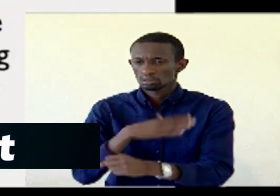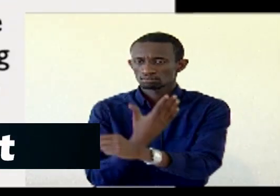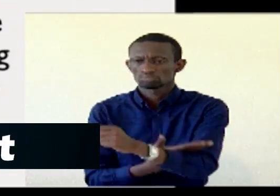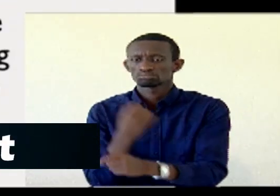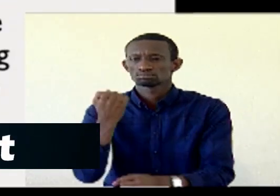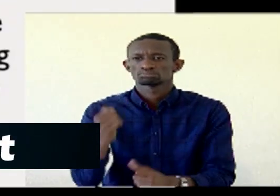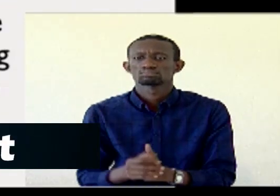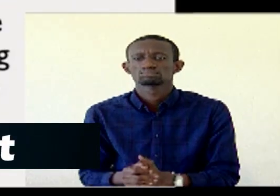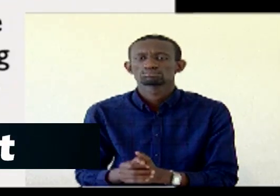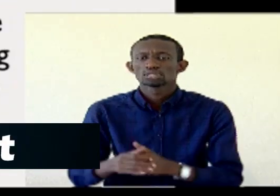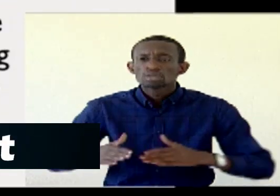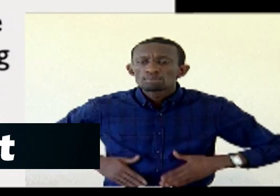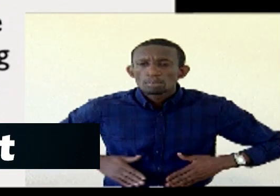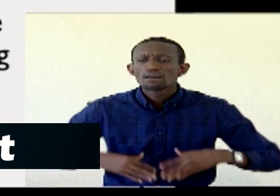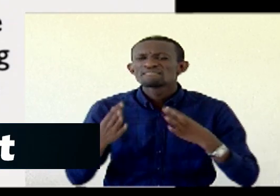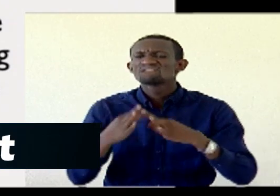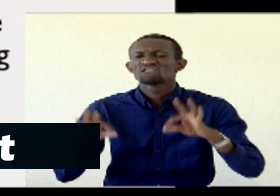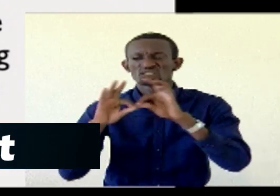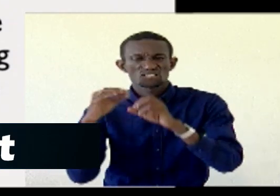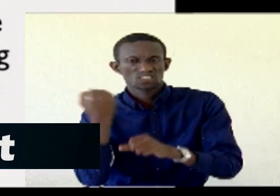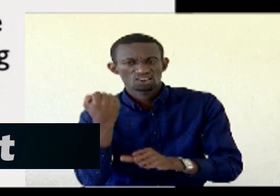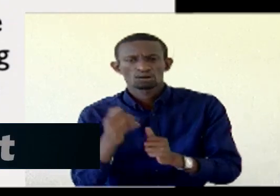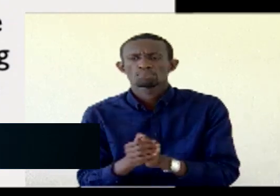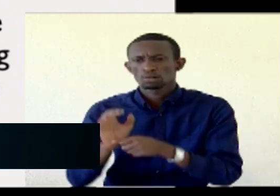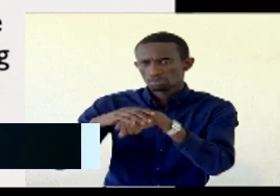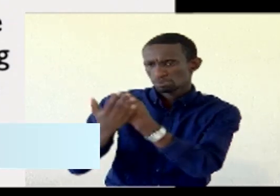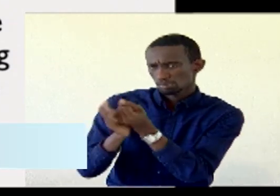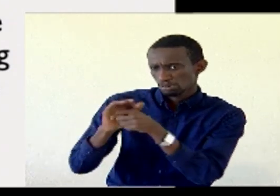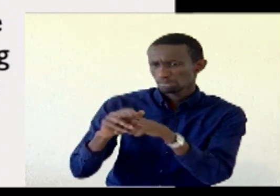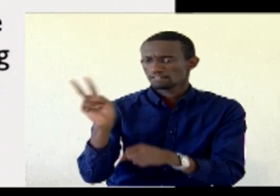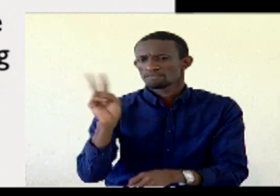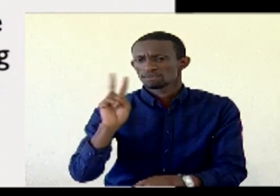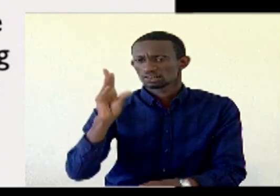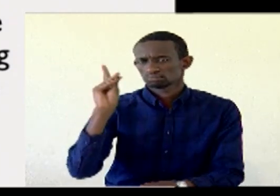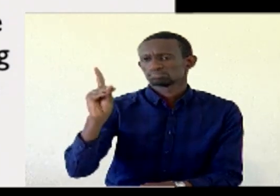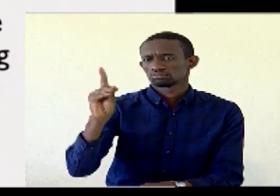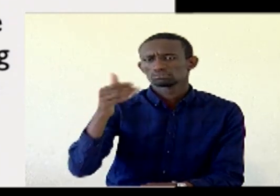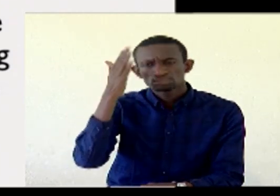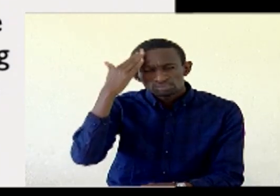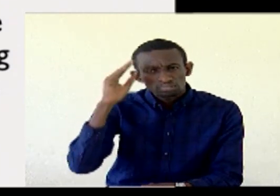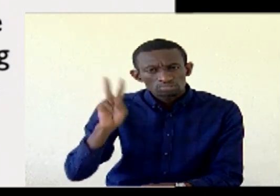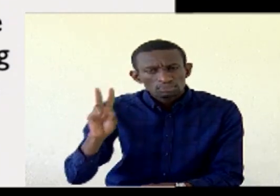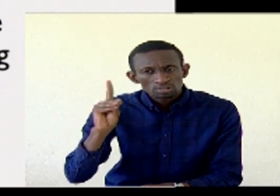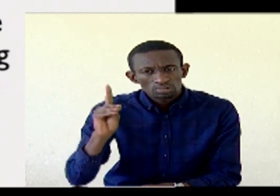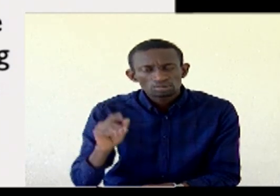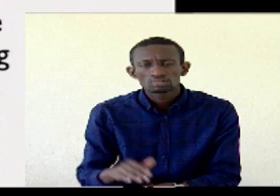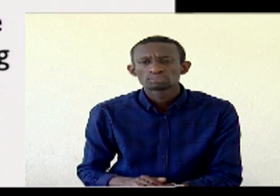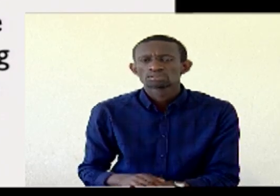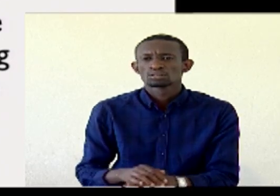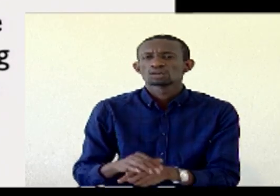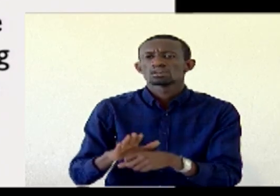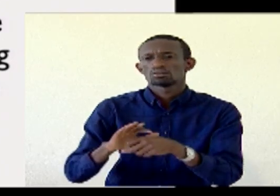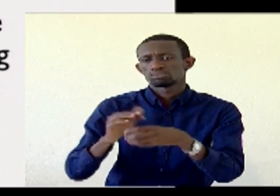one that makes vitamin D active. A lack of vitamin D suffer from what we call rickets, poor bone